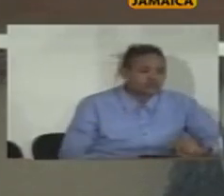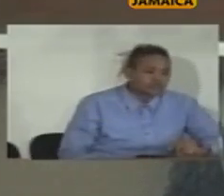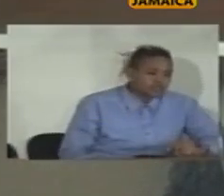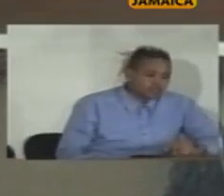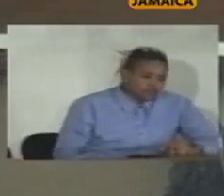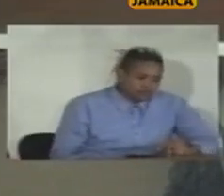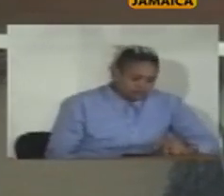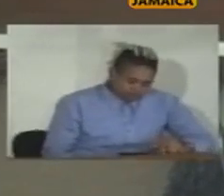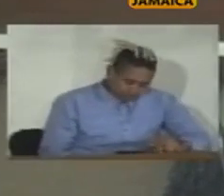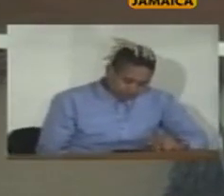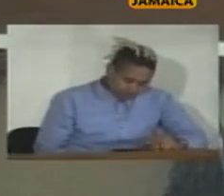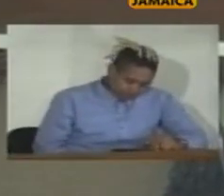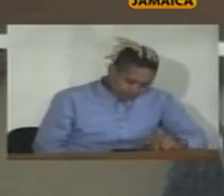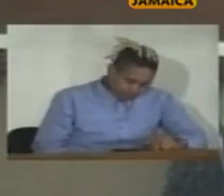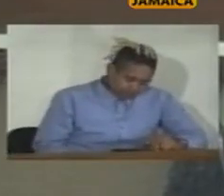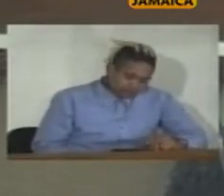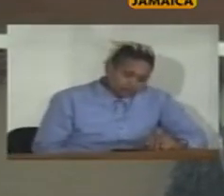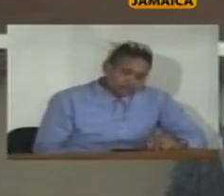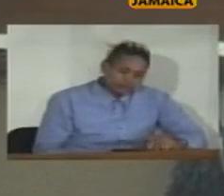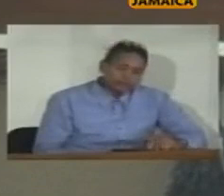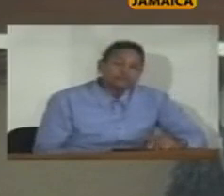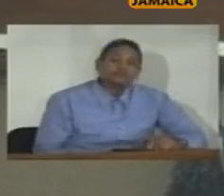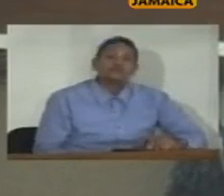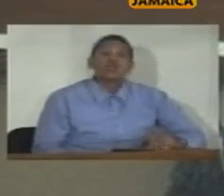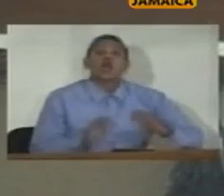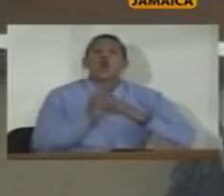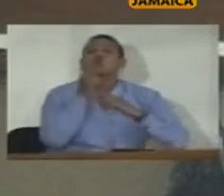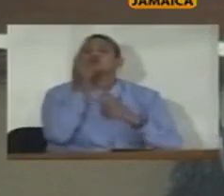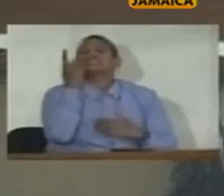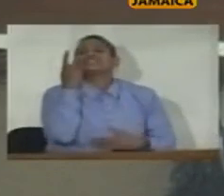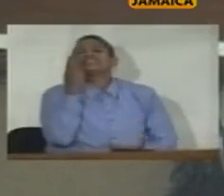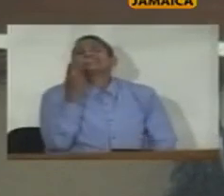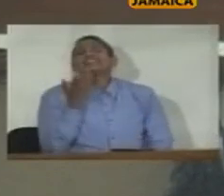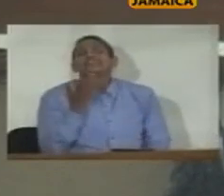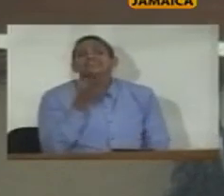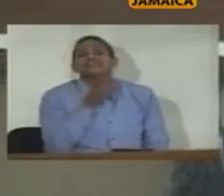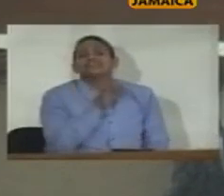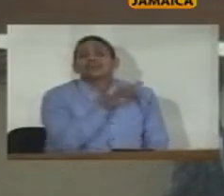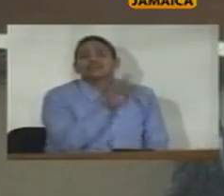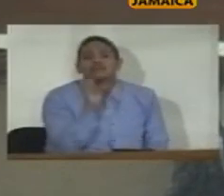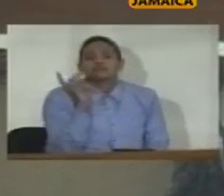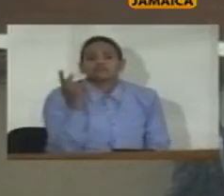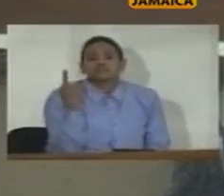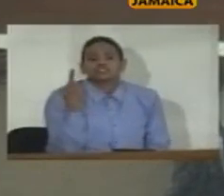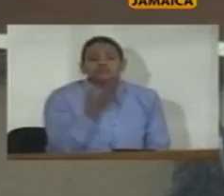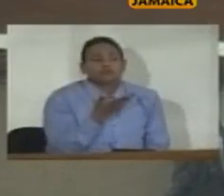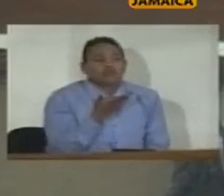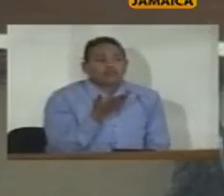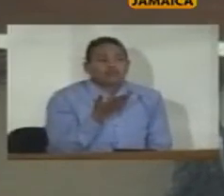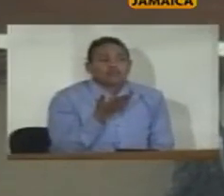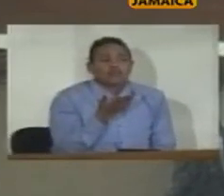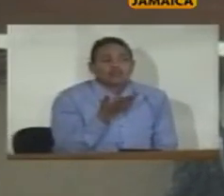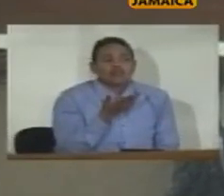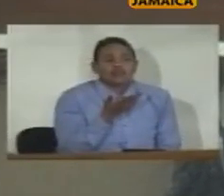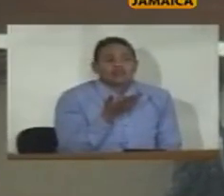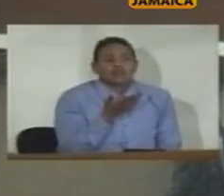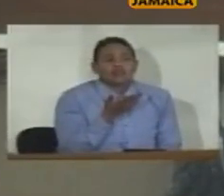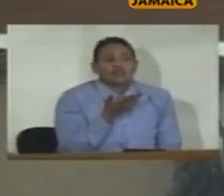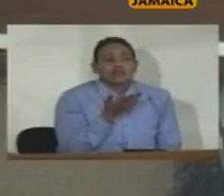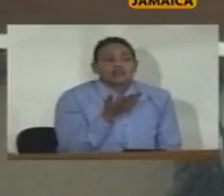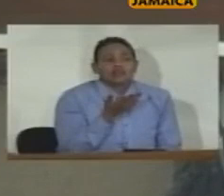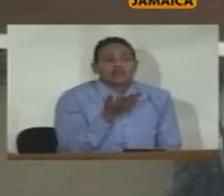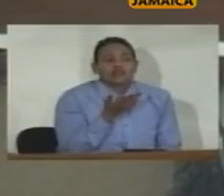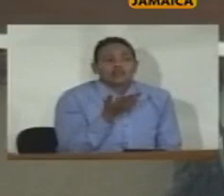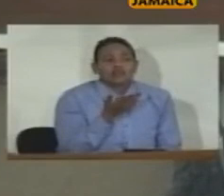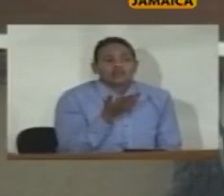And how do you see, Minister, that the principal, the one, by